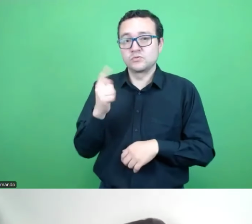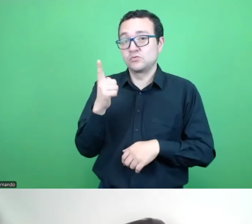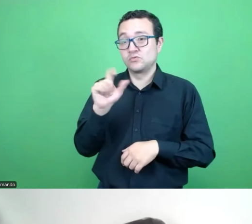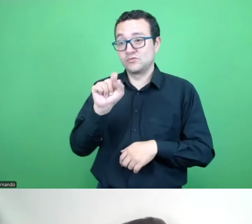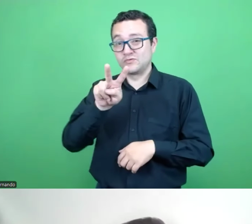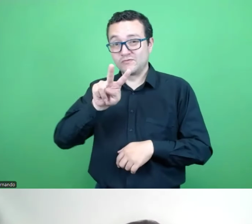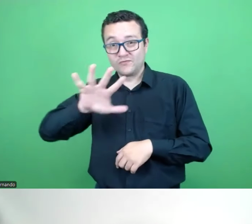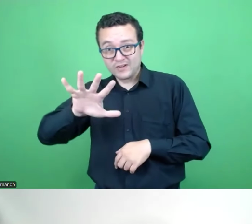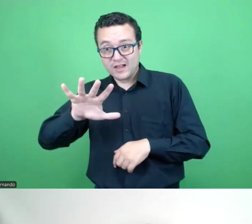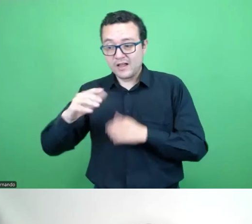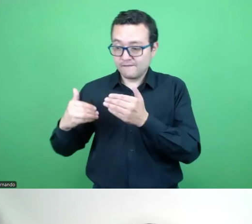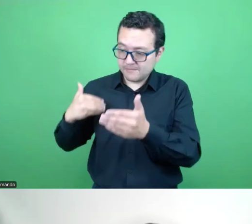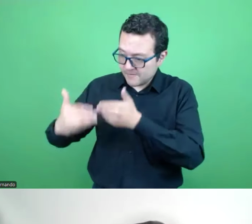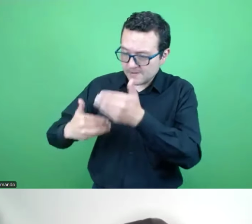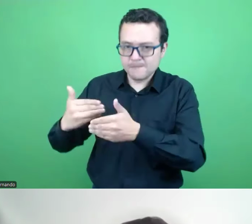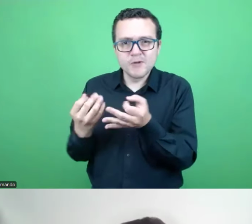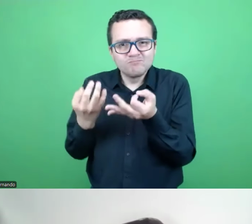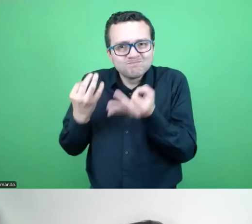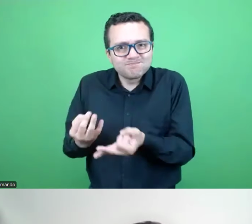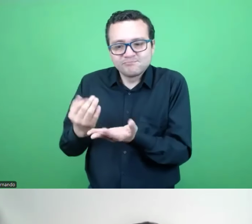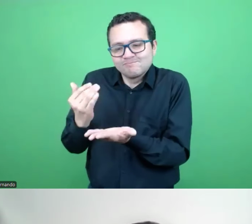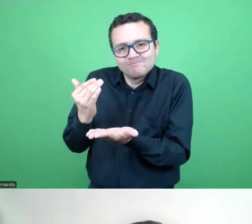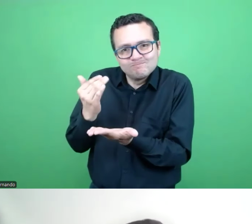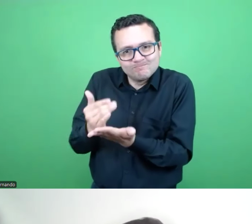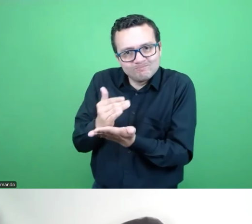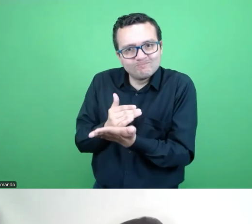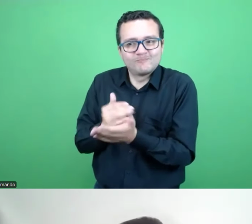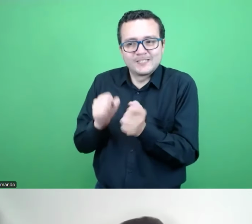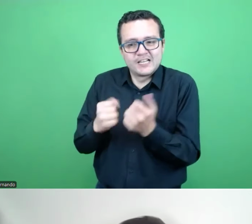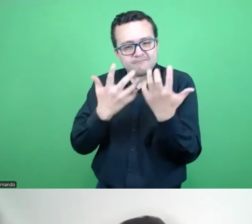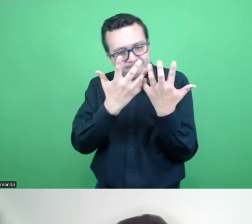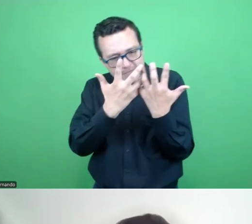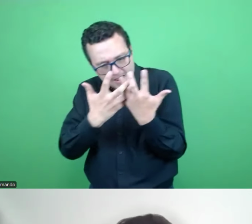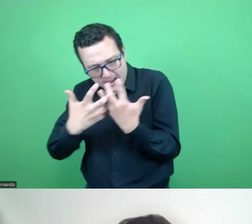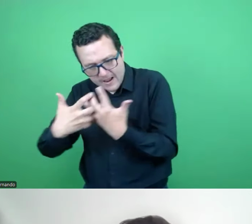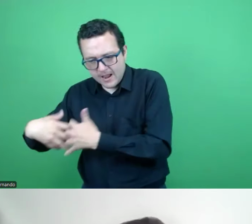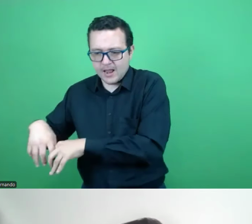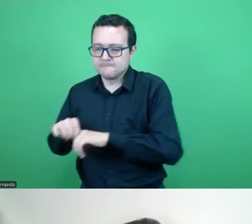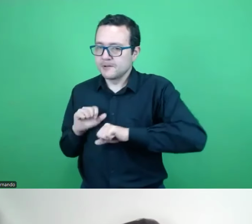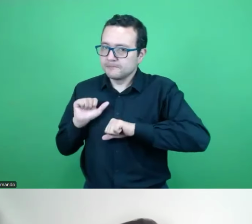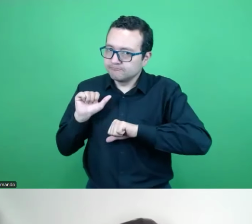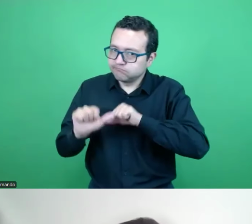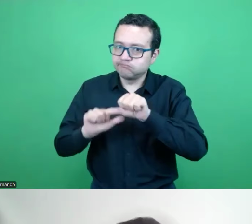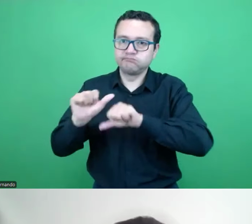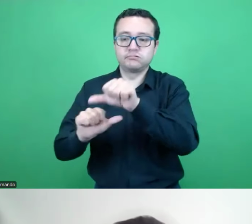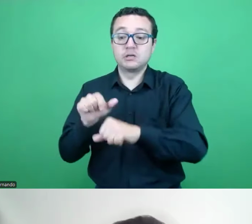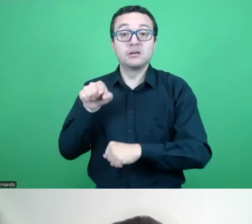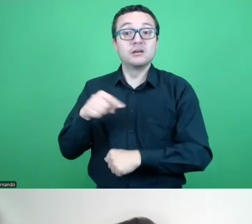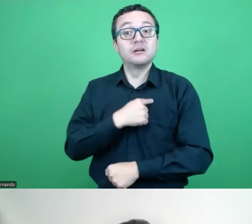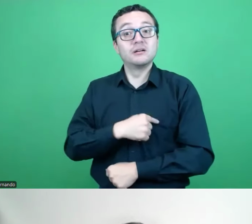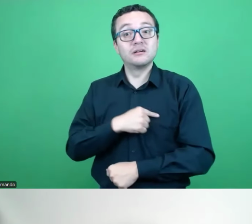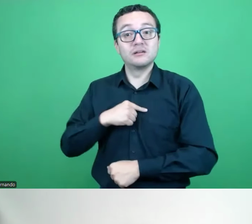reflective of actual needs and to be outlining concrete actions that are going to be